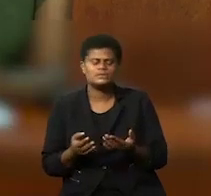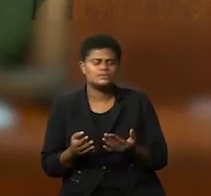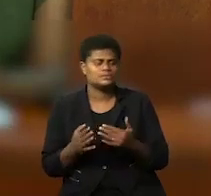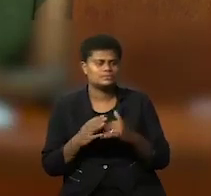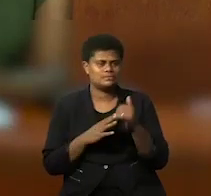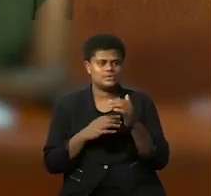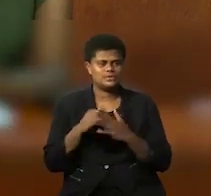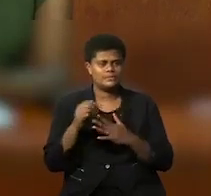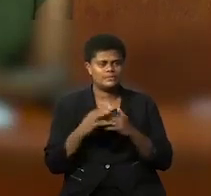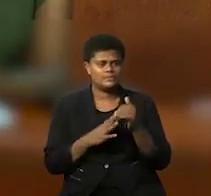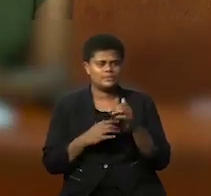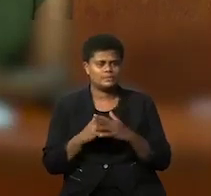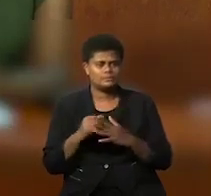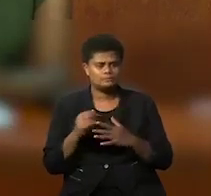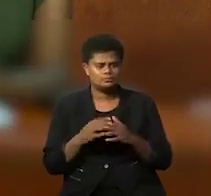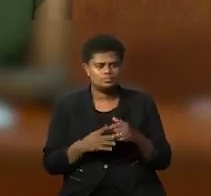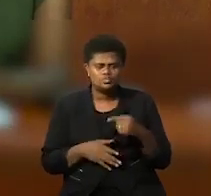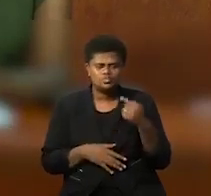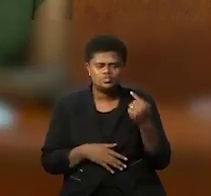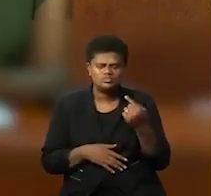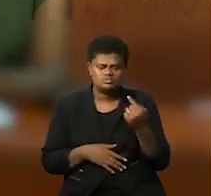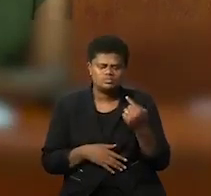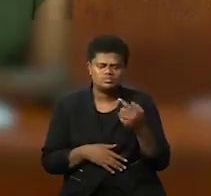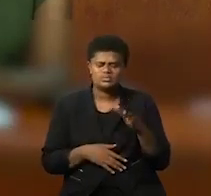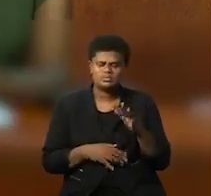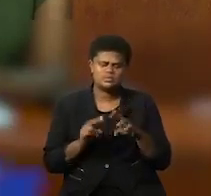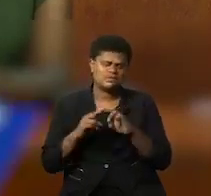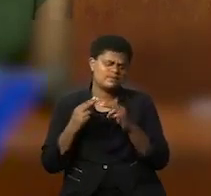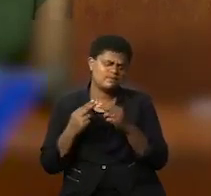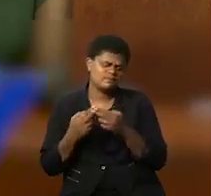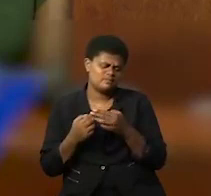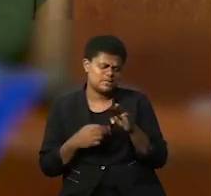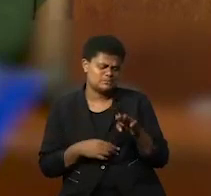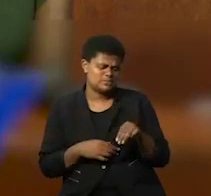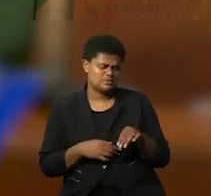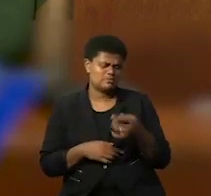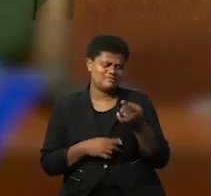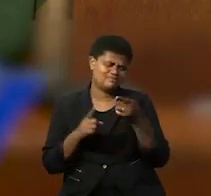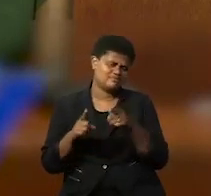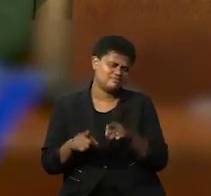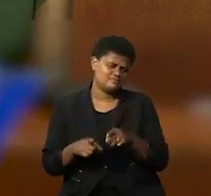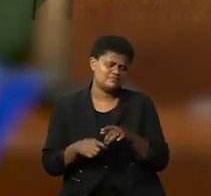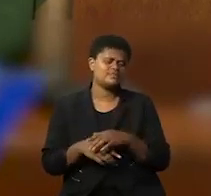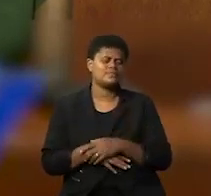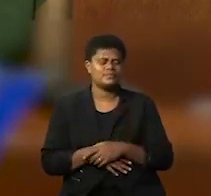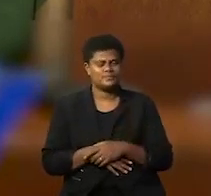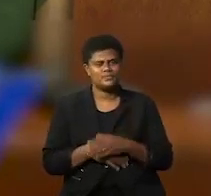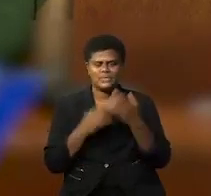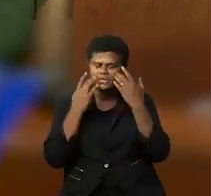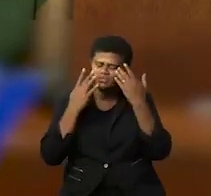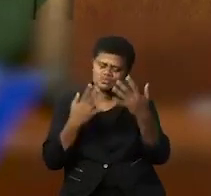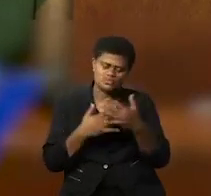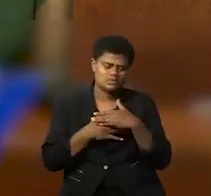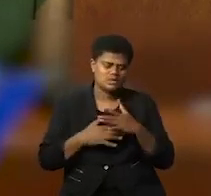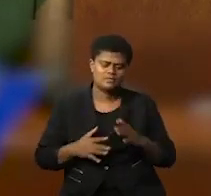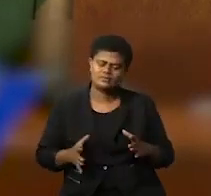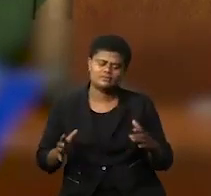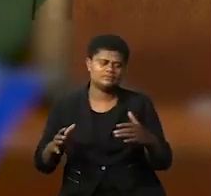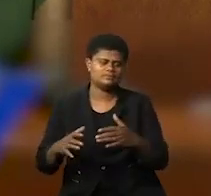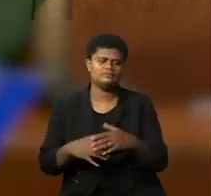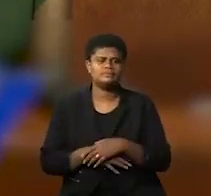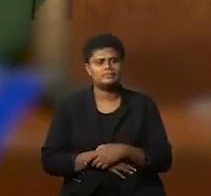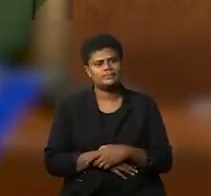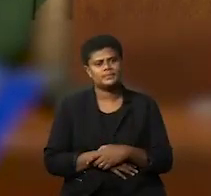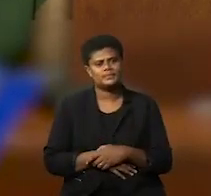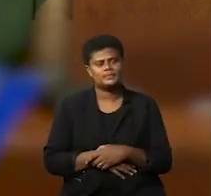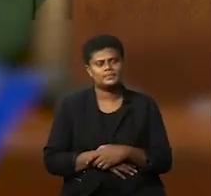provide comfort to those who are grieving for the loss of their loved ones. And those practical ways are some of the ways